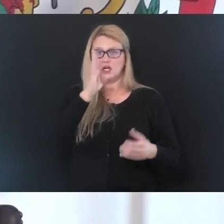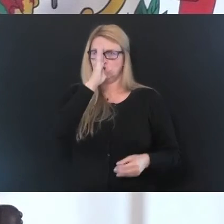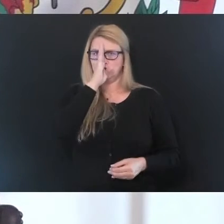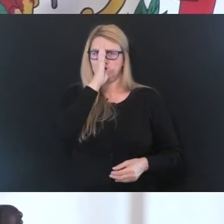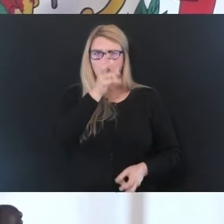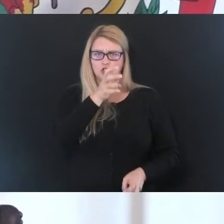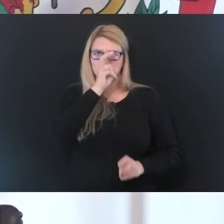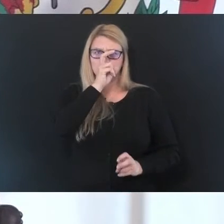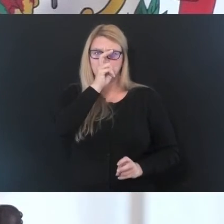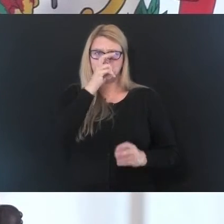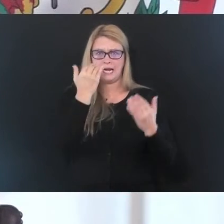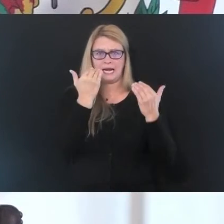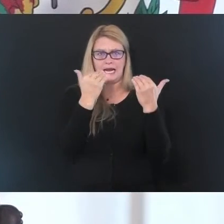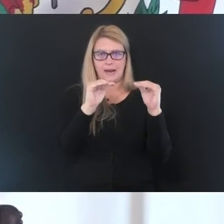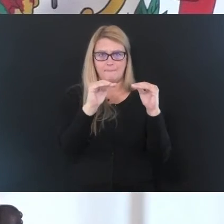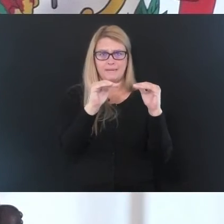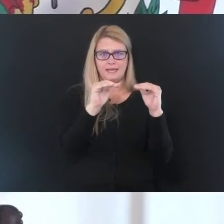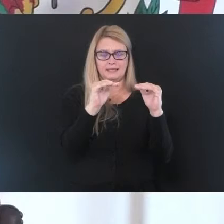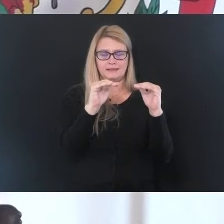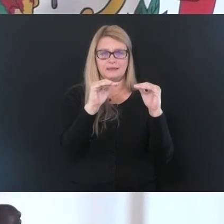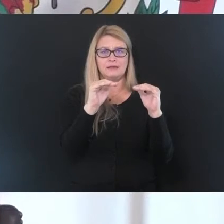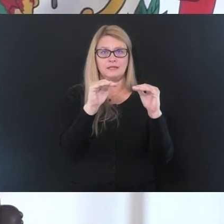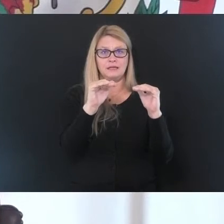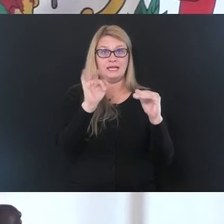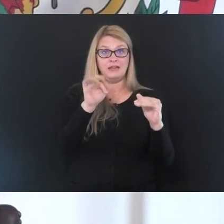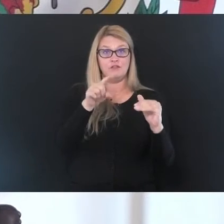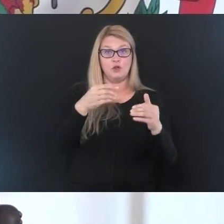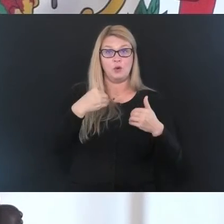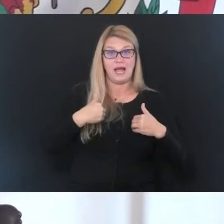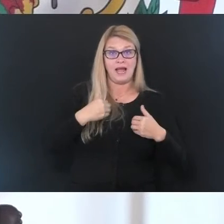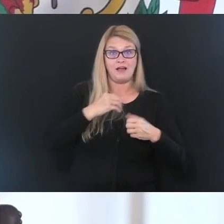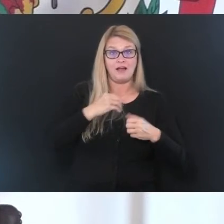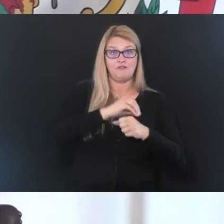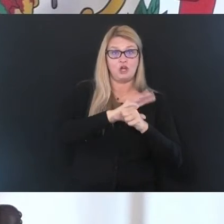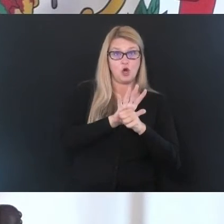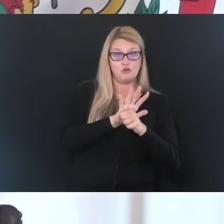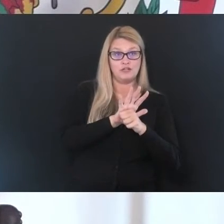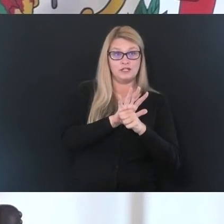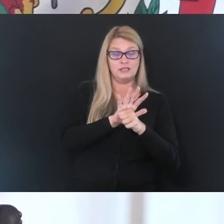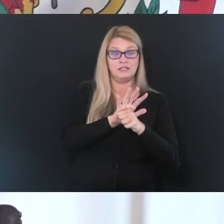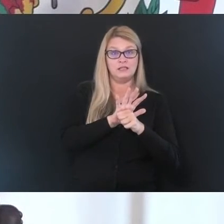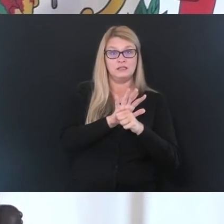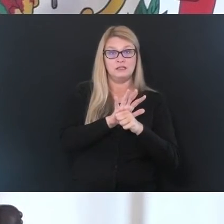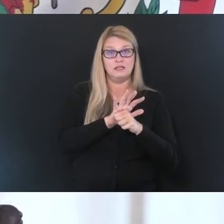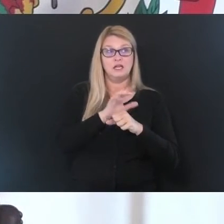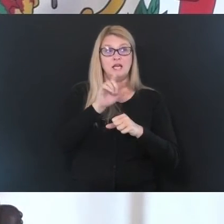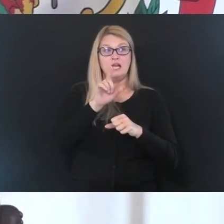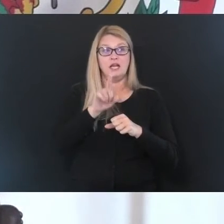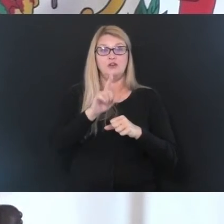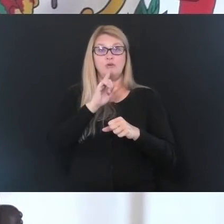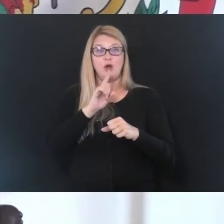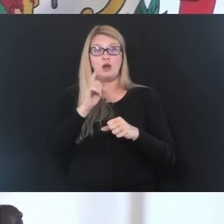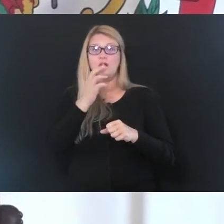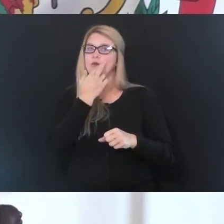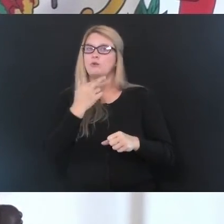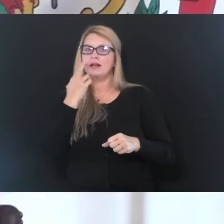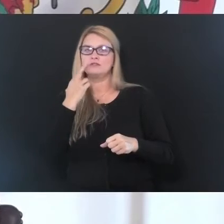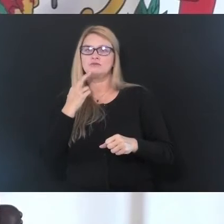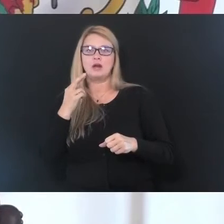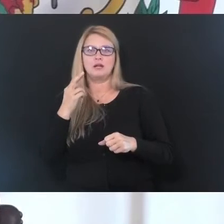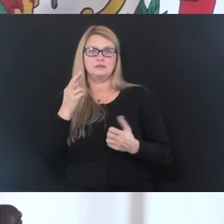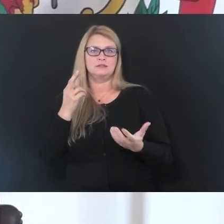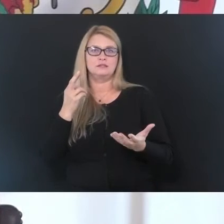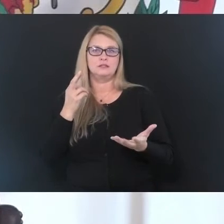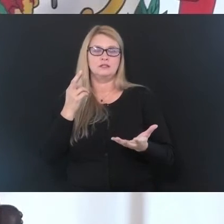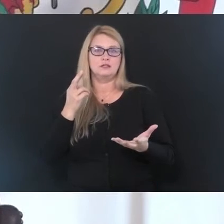limited liability that if you got COVID and you were infected at a restaurant or whatever, that the restaurant, surely to